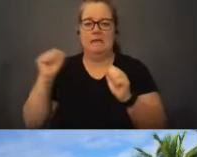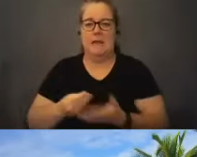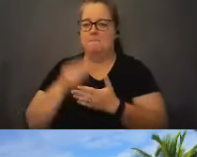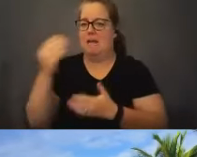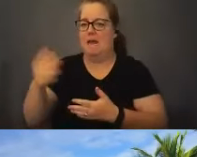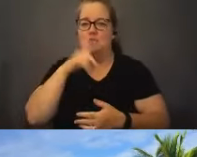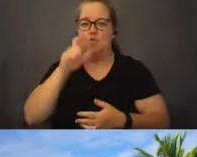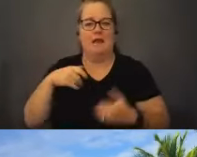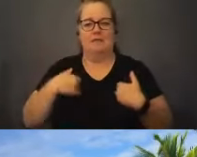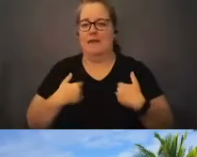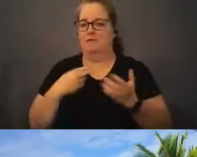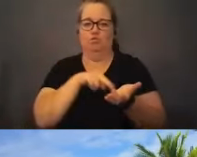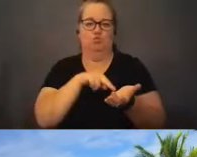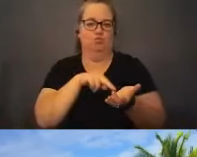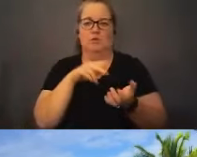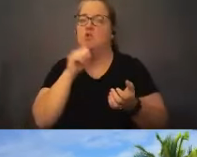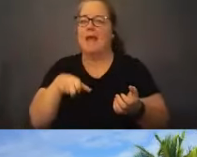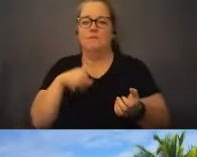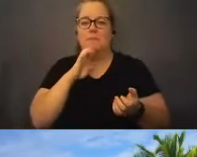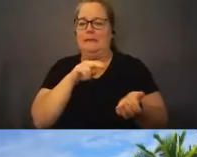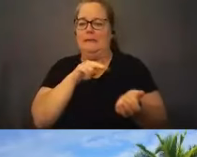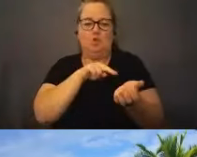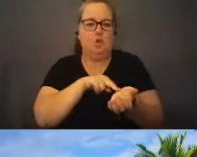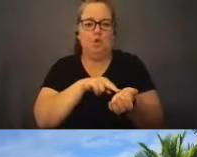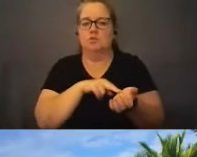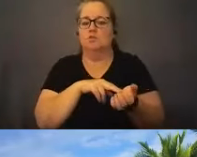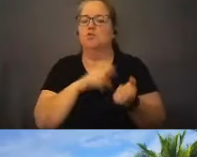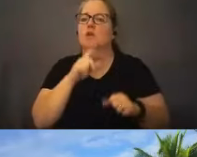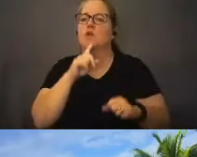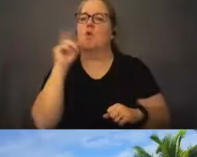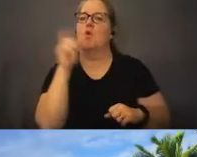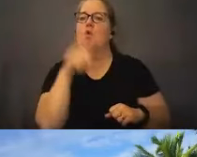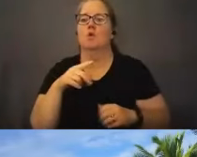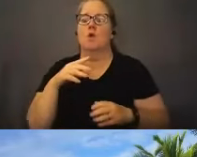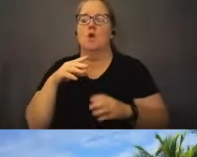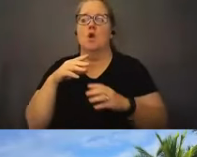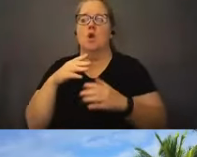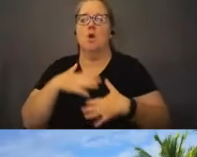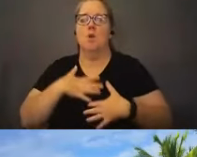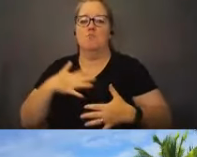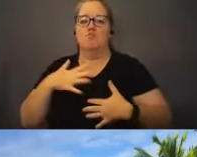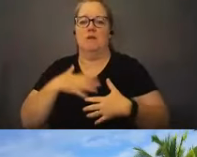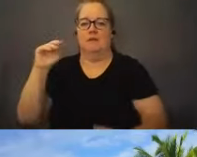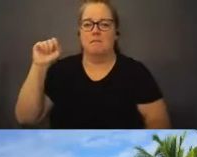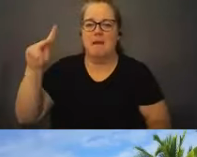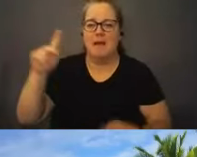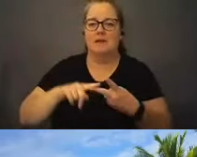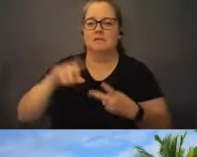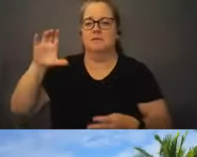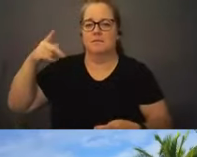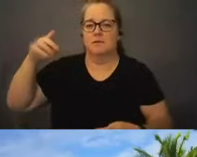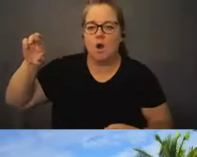just order, breathing mask, rescue mask, CPR mask, anything, if you want to Google